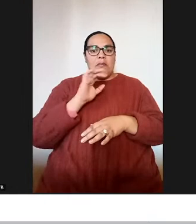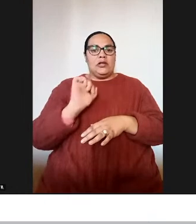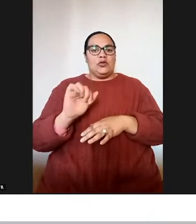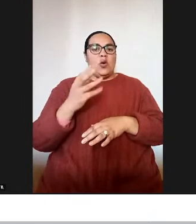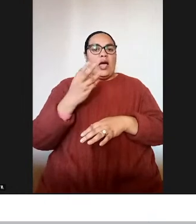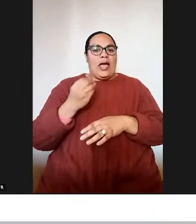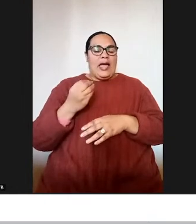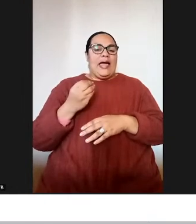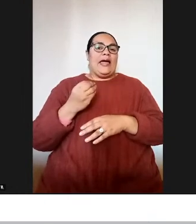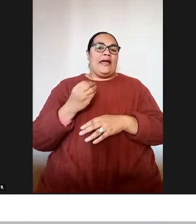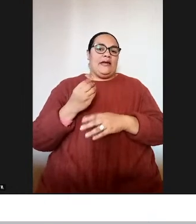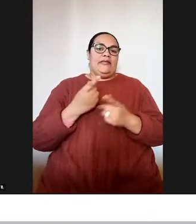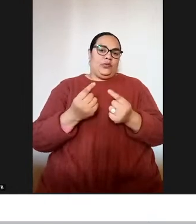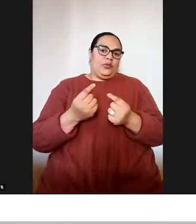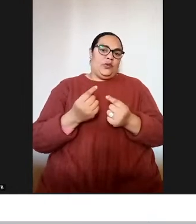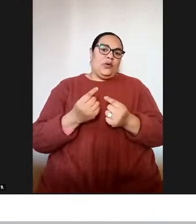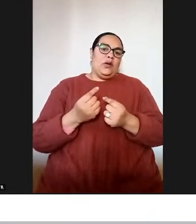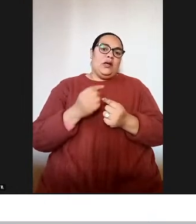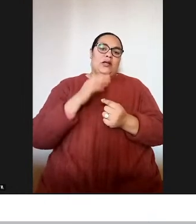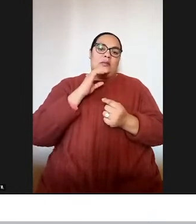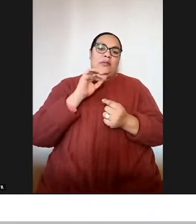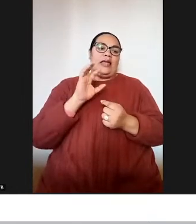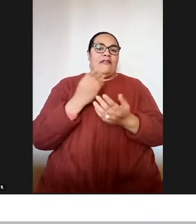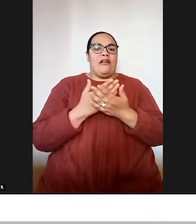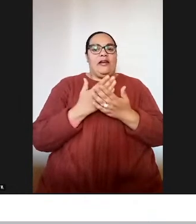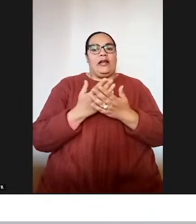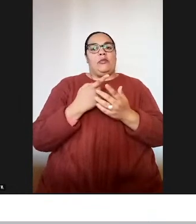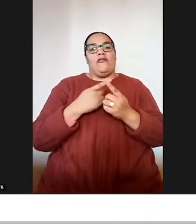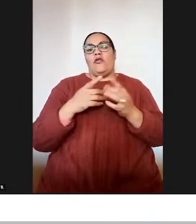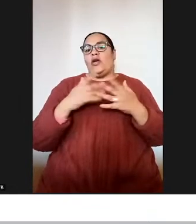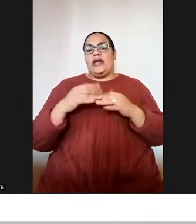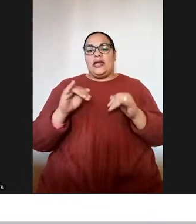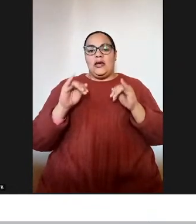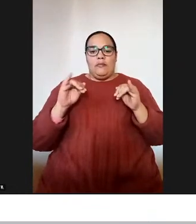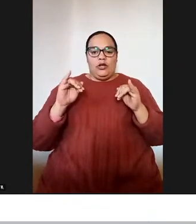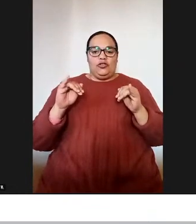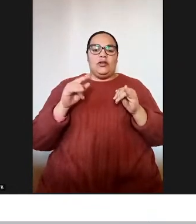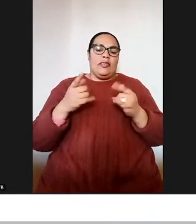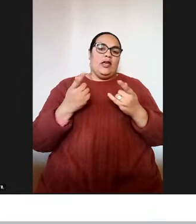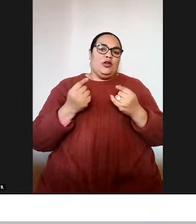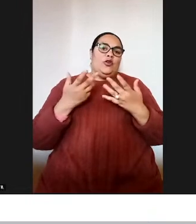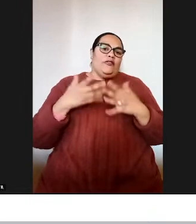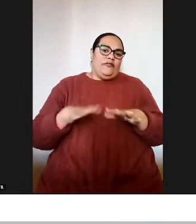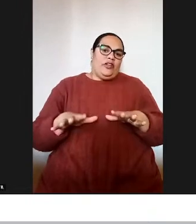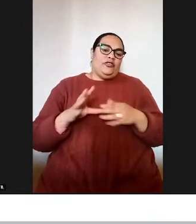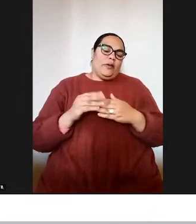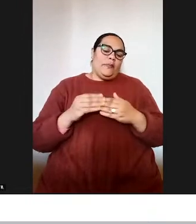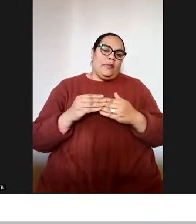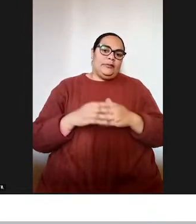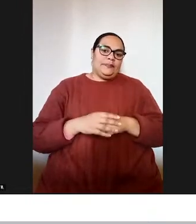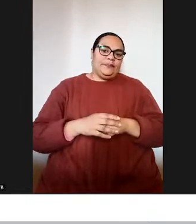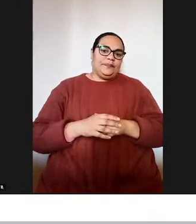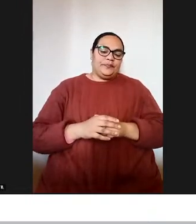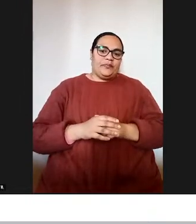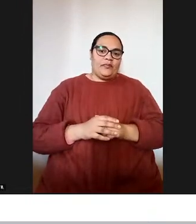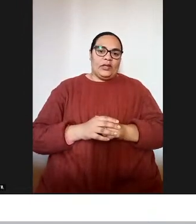rep is available for any emergency. So that was dealt with, member.